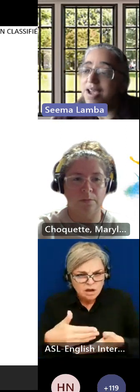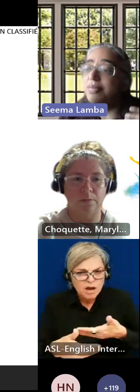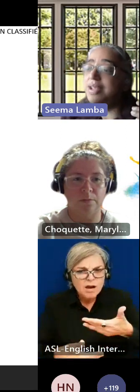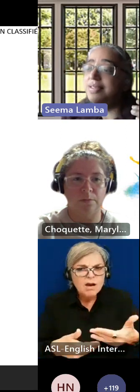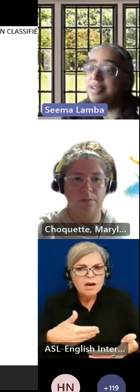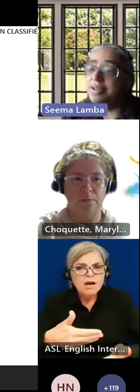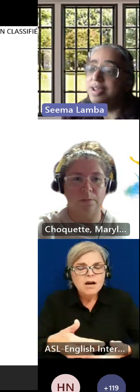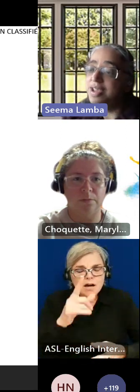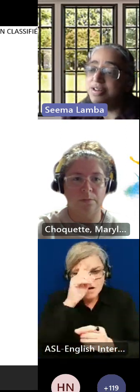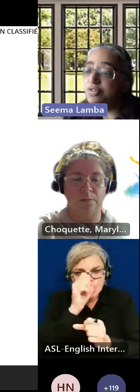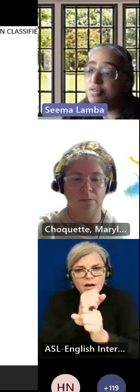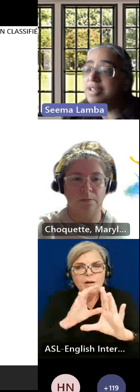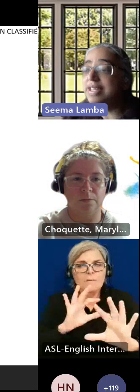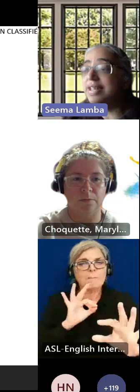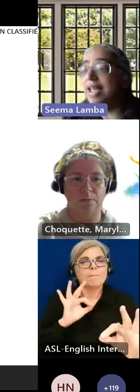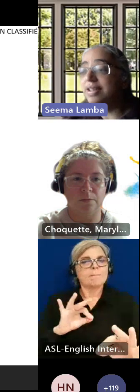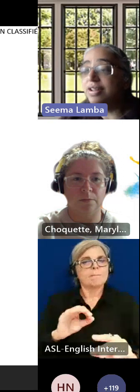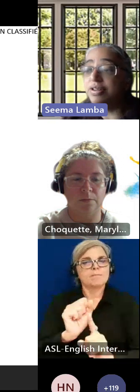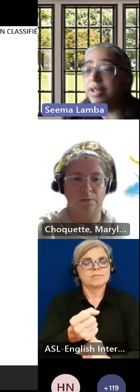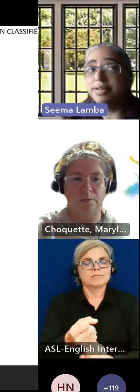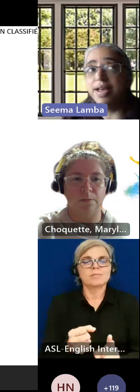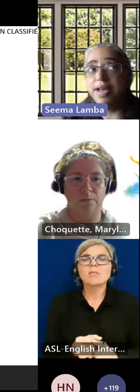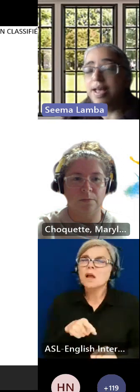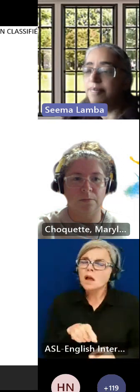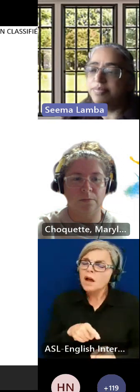have become like the diversity and